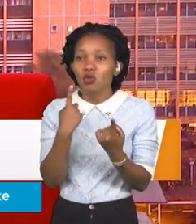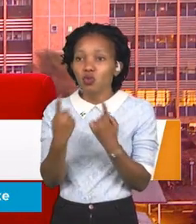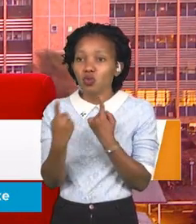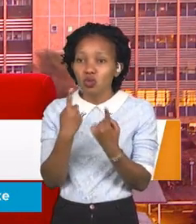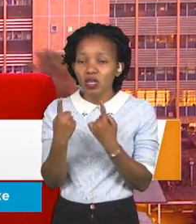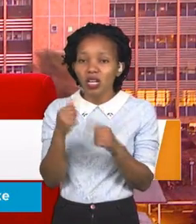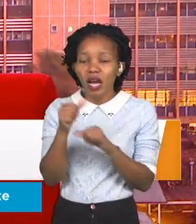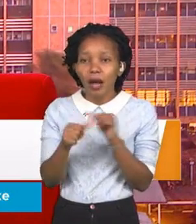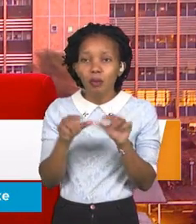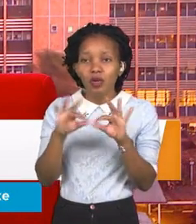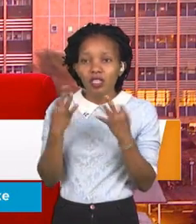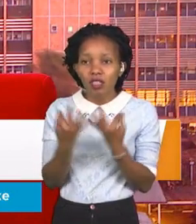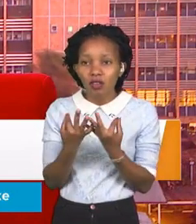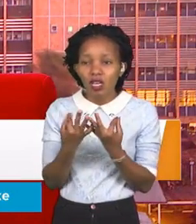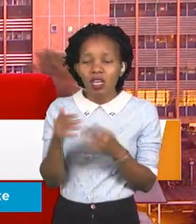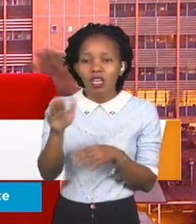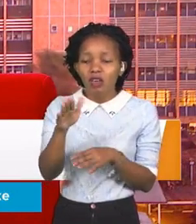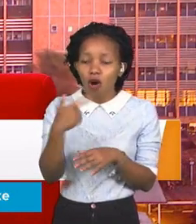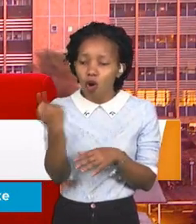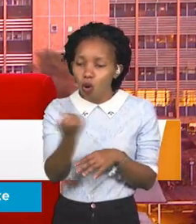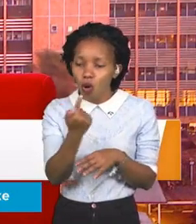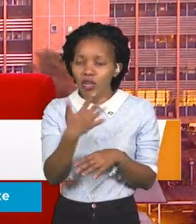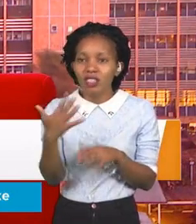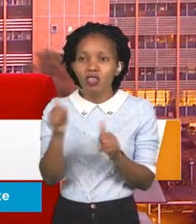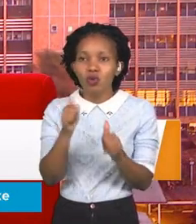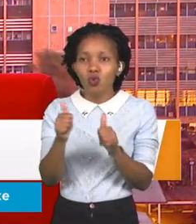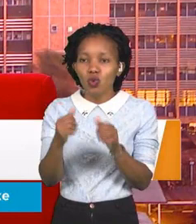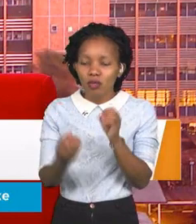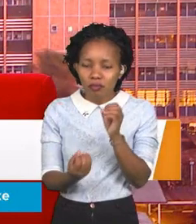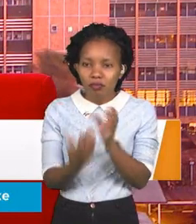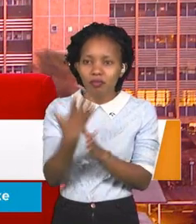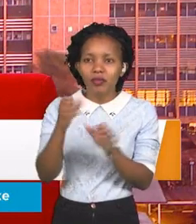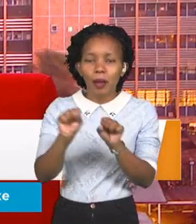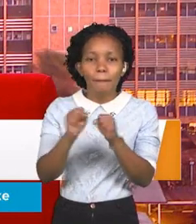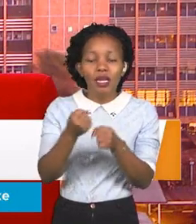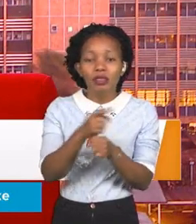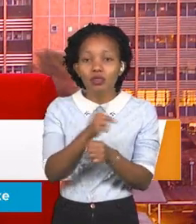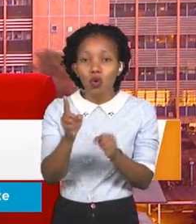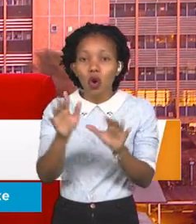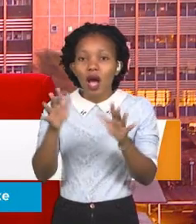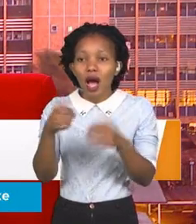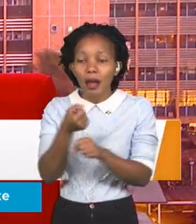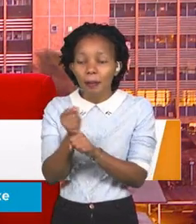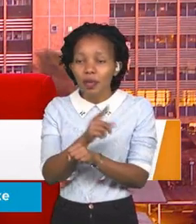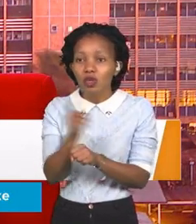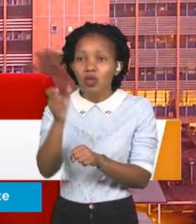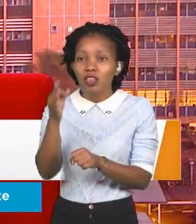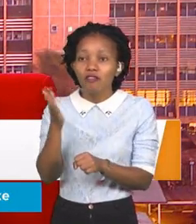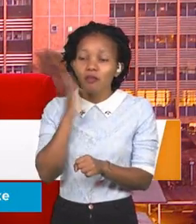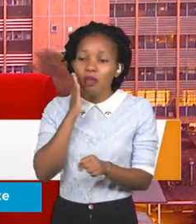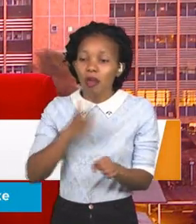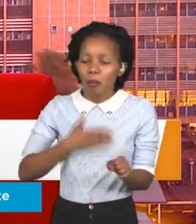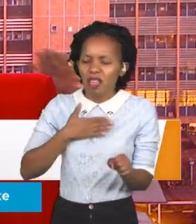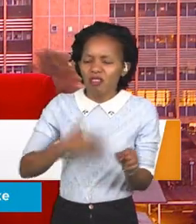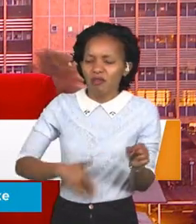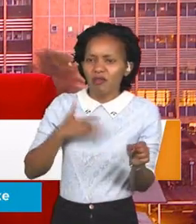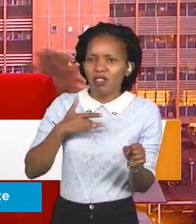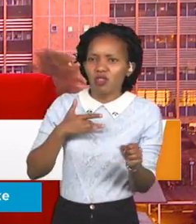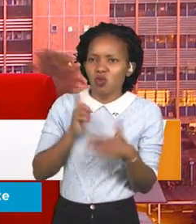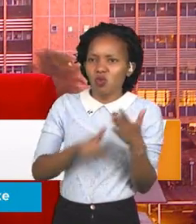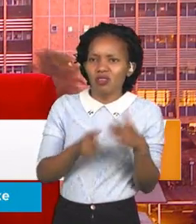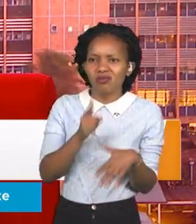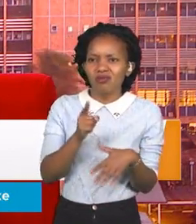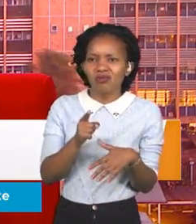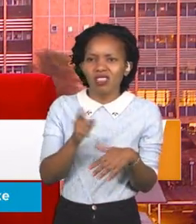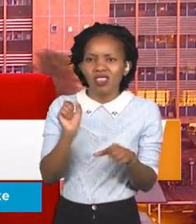in the Bible. Yeah. It's the only foundation that picks you, breaks you, and makes you. Mm-hmm. So if my mother still feels, uyo